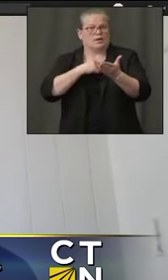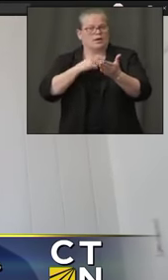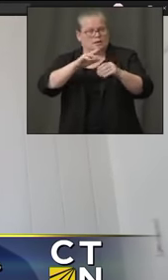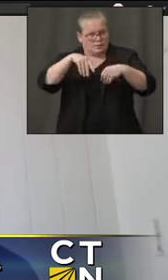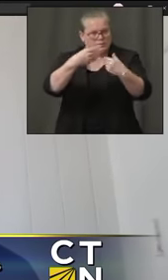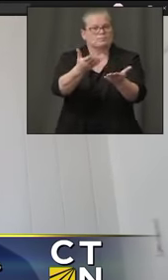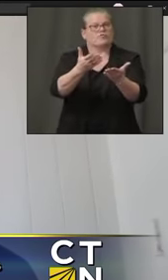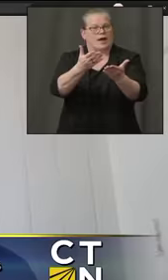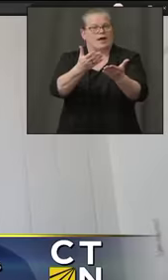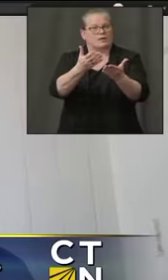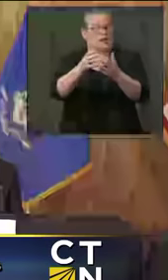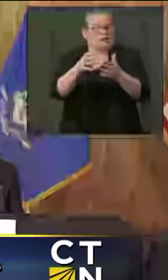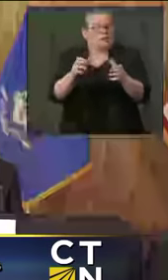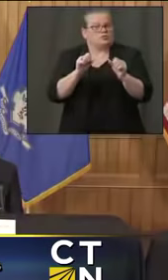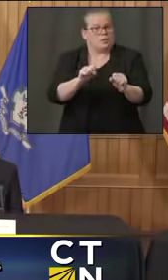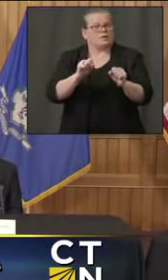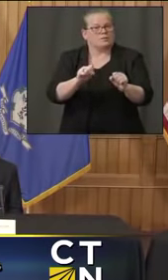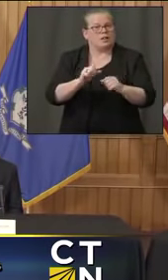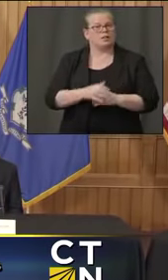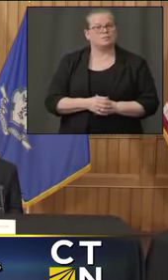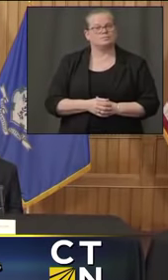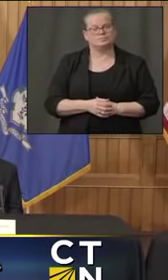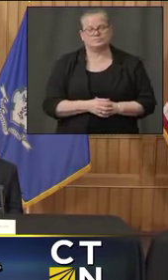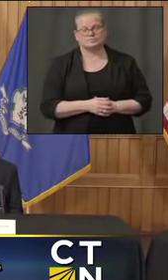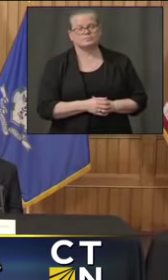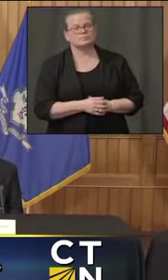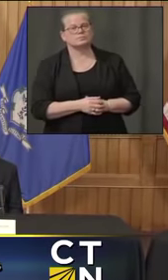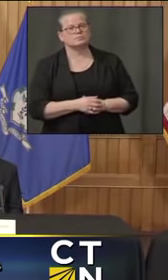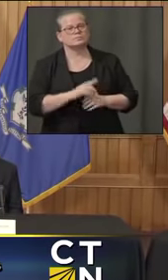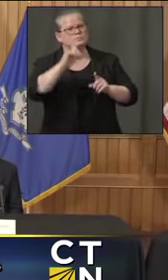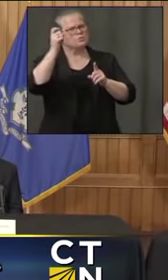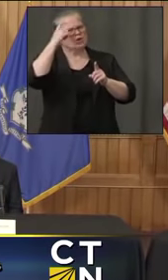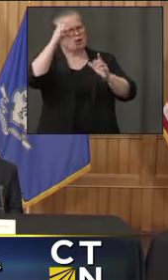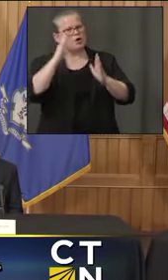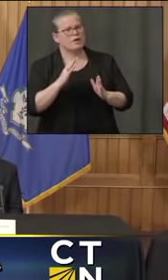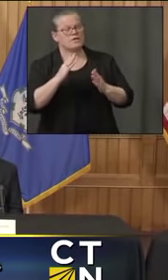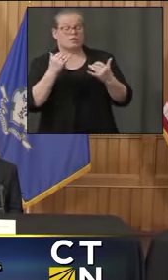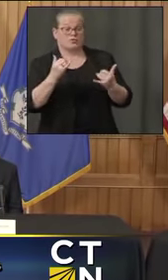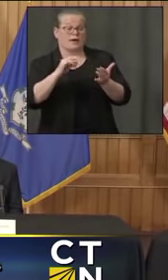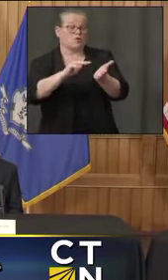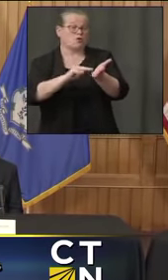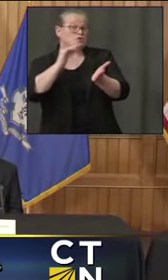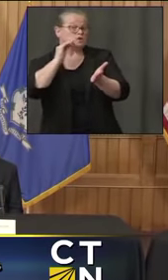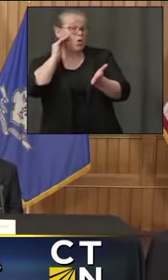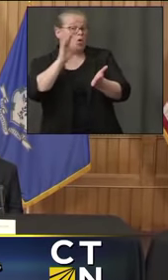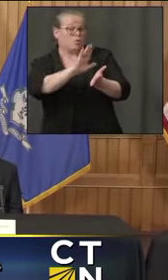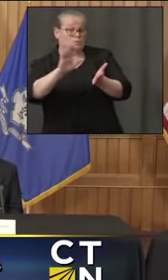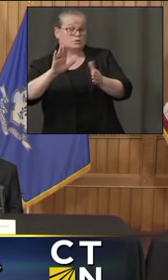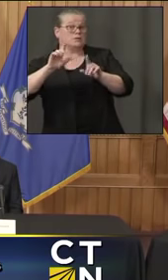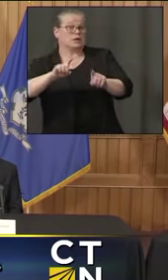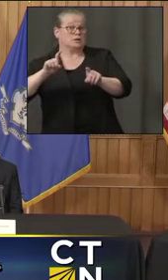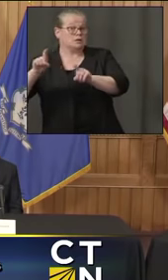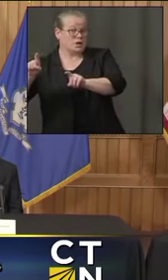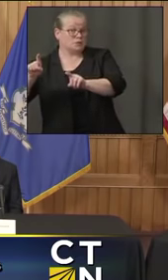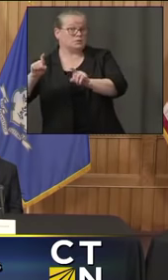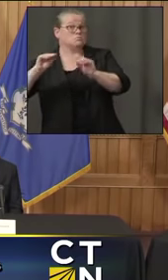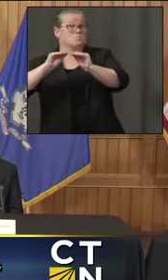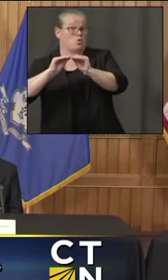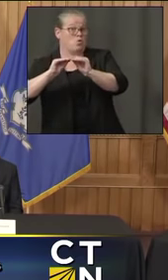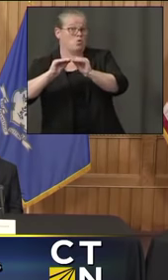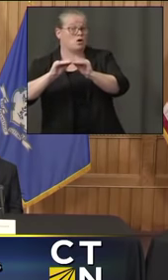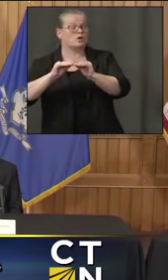And Governor, now that the testing is getting underway at the nursing homes, over the summer, will you consider at